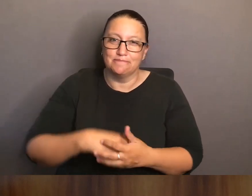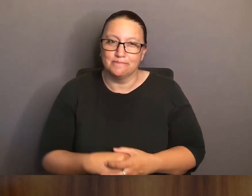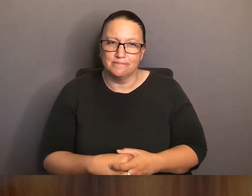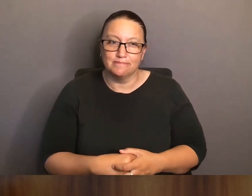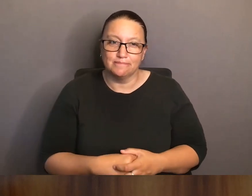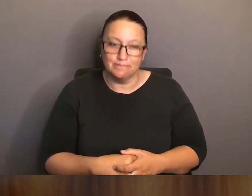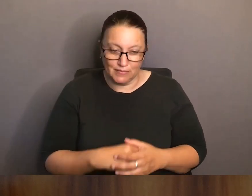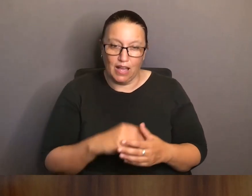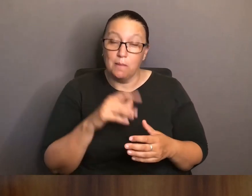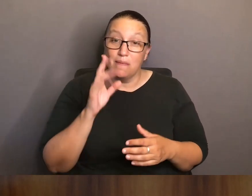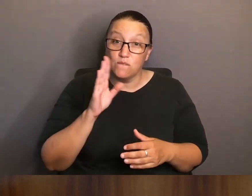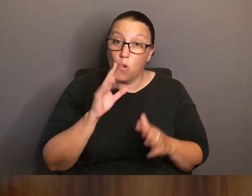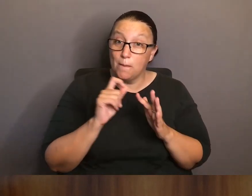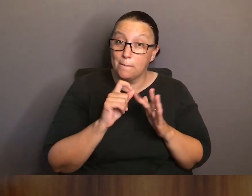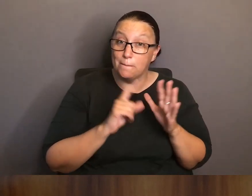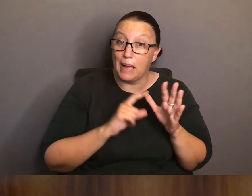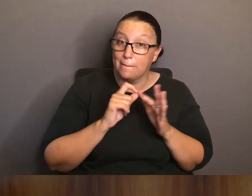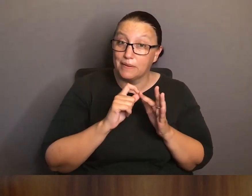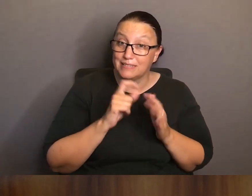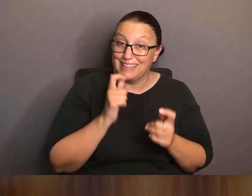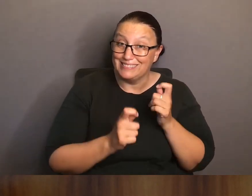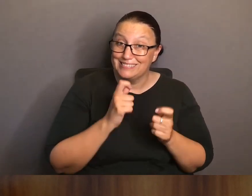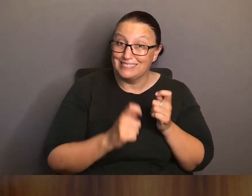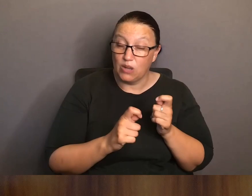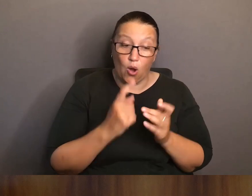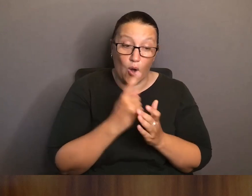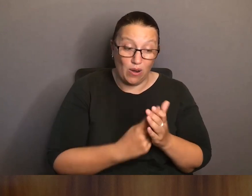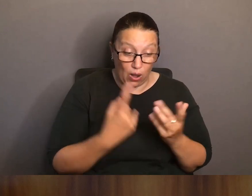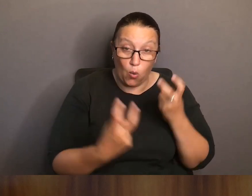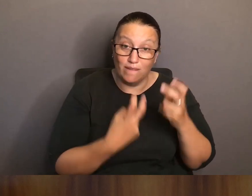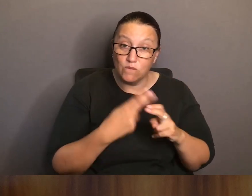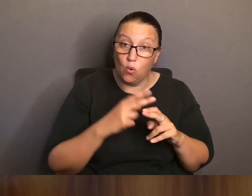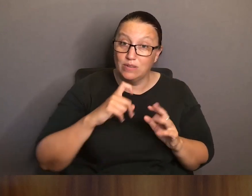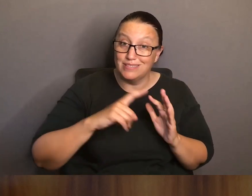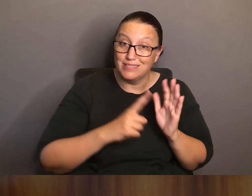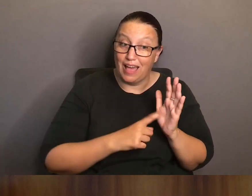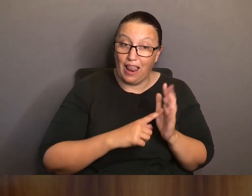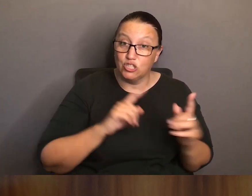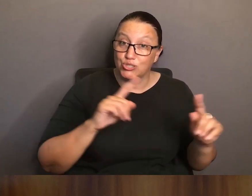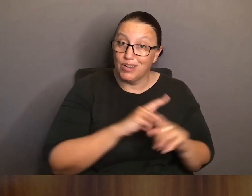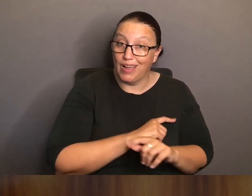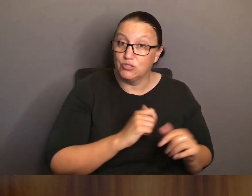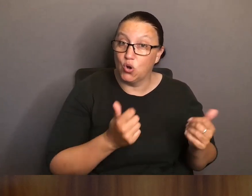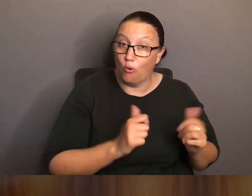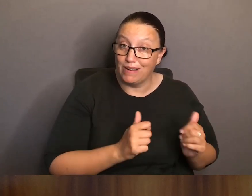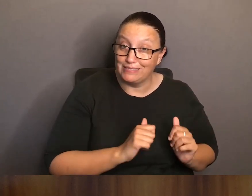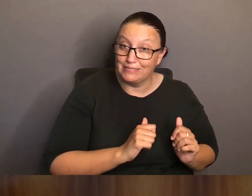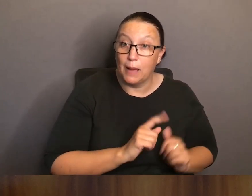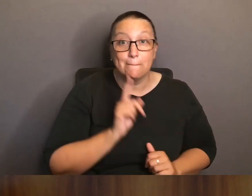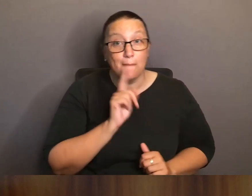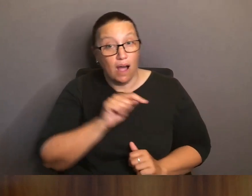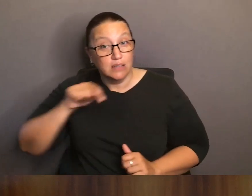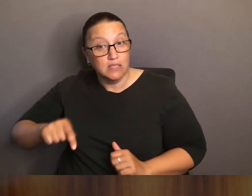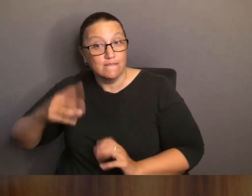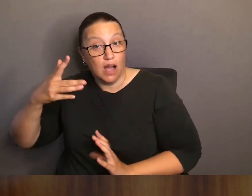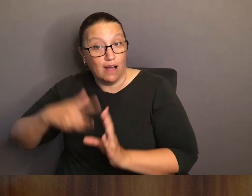screening test looks for HPV. HPV can lead to cell changes in the cervix, and this causes almost all of the